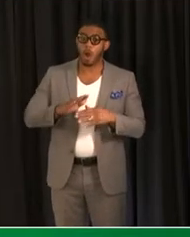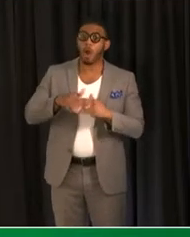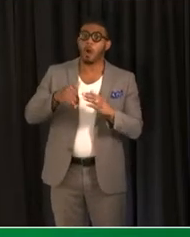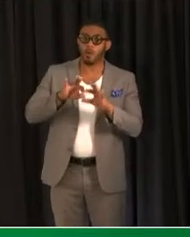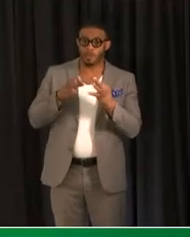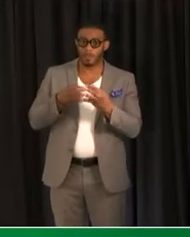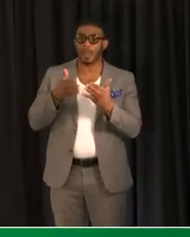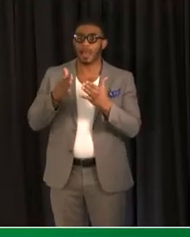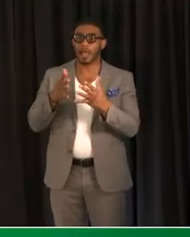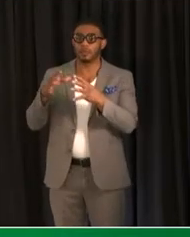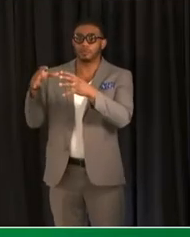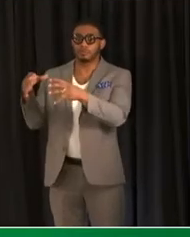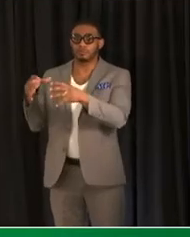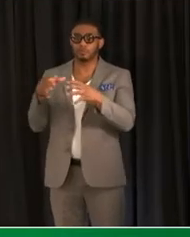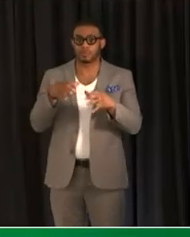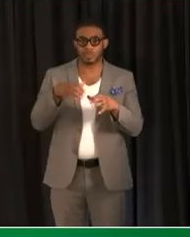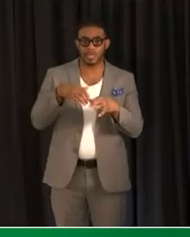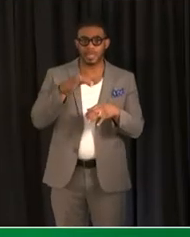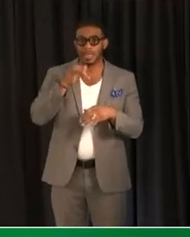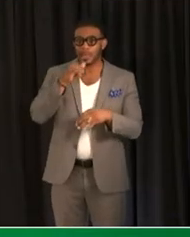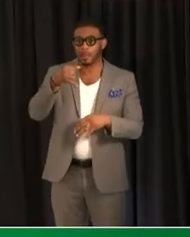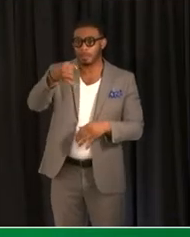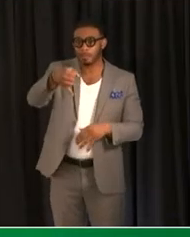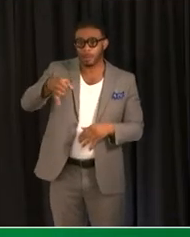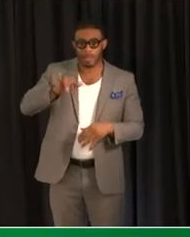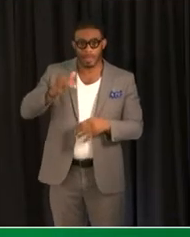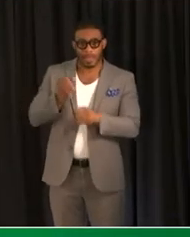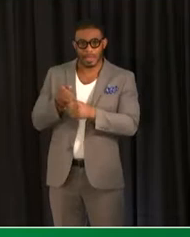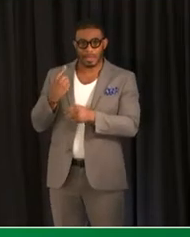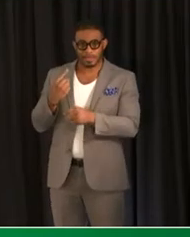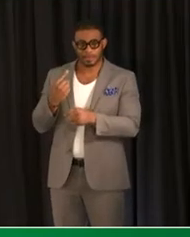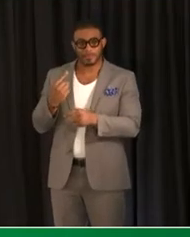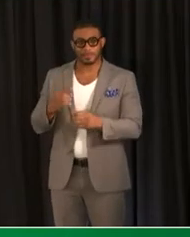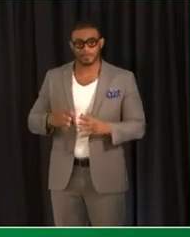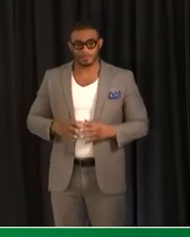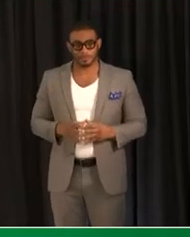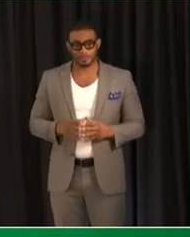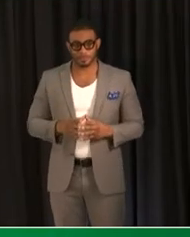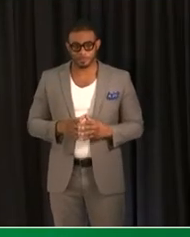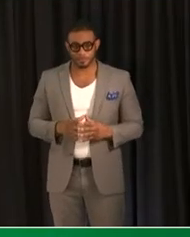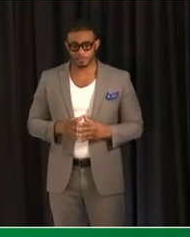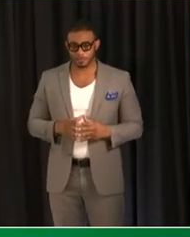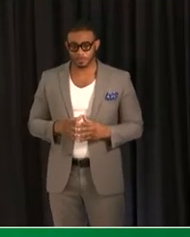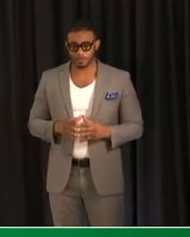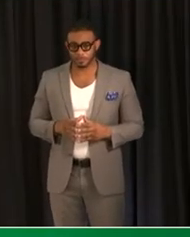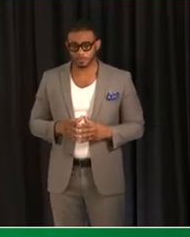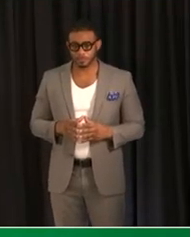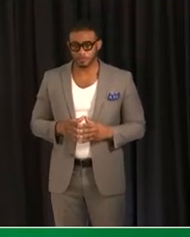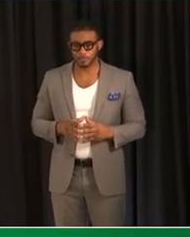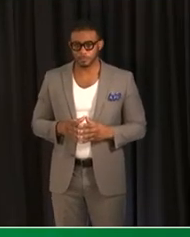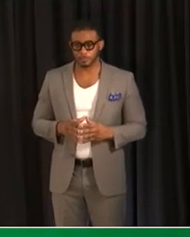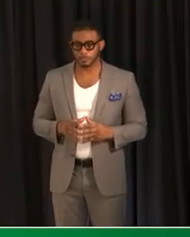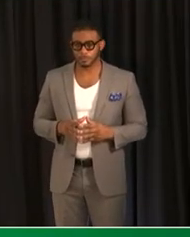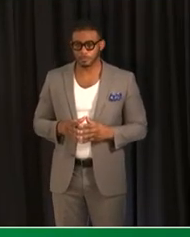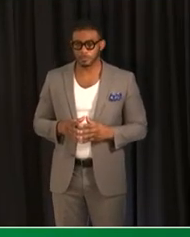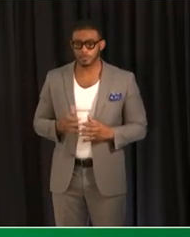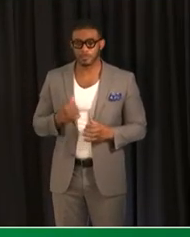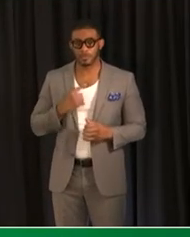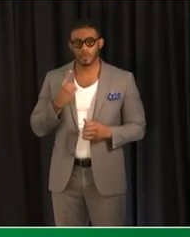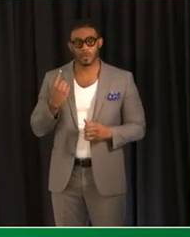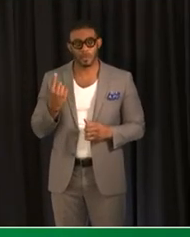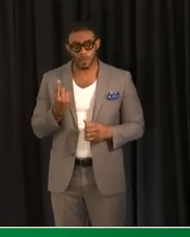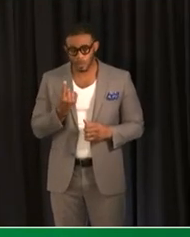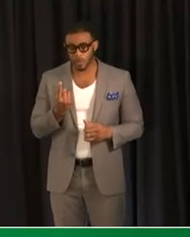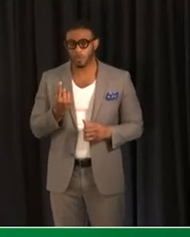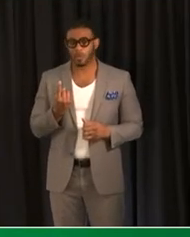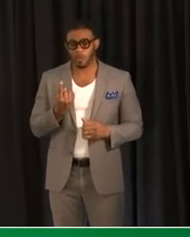Complete families are allowed to come into the store. Siempre estamos pendientes de que la gente no se esté aglomerando mucho. But we